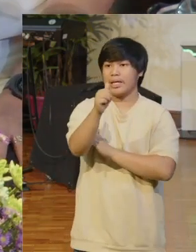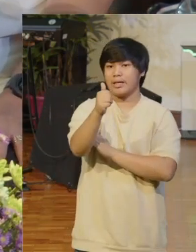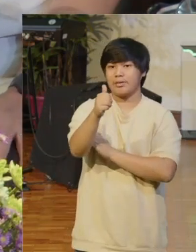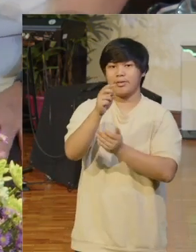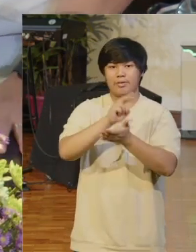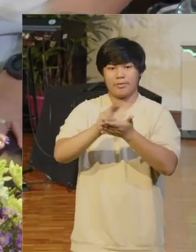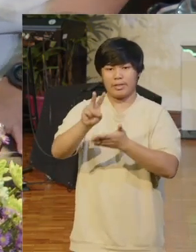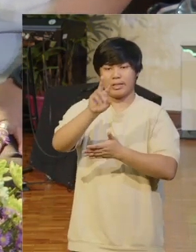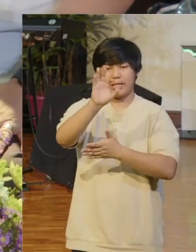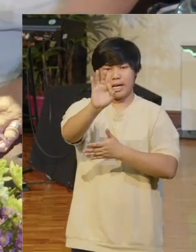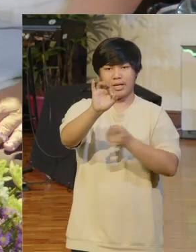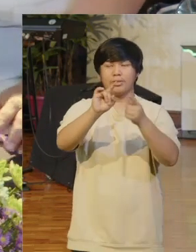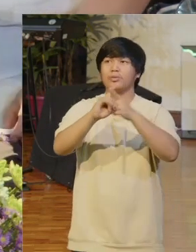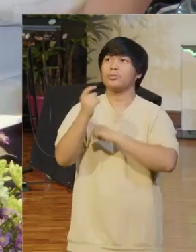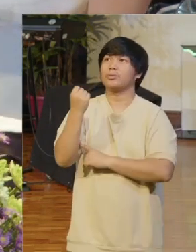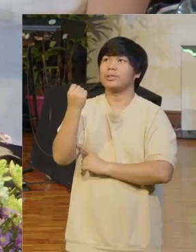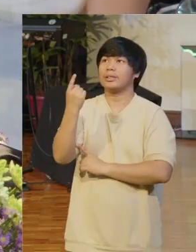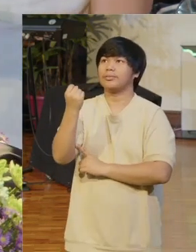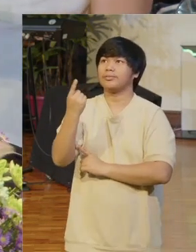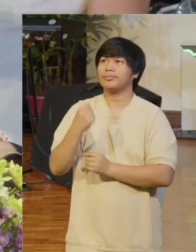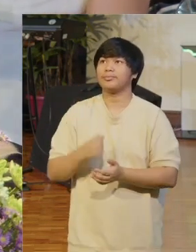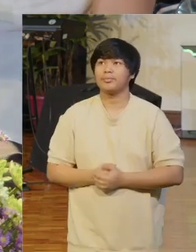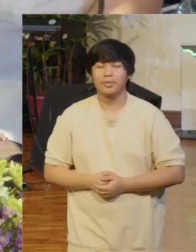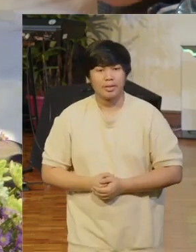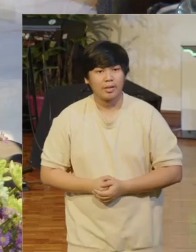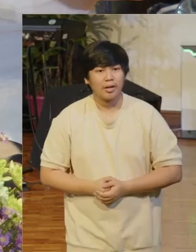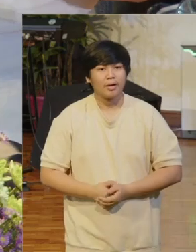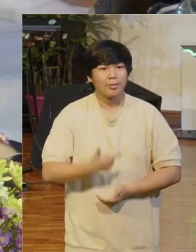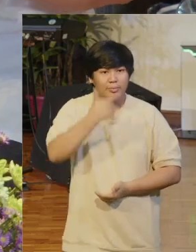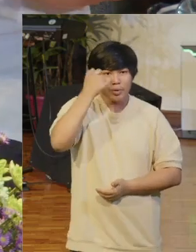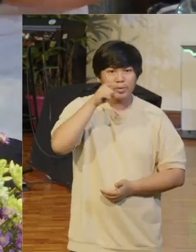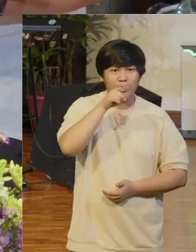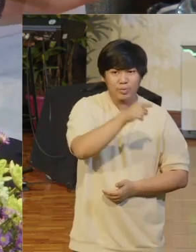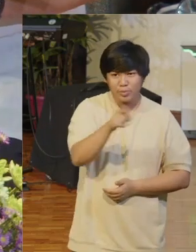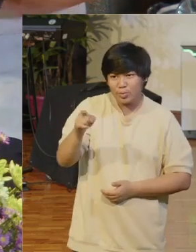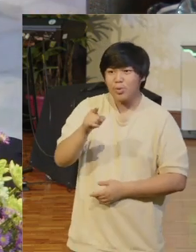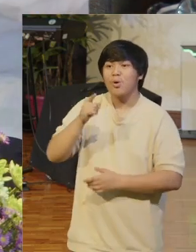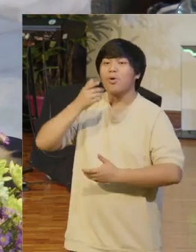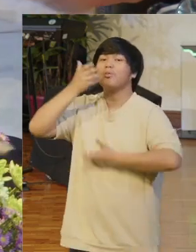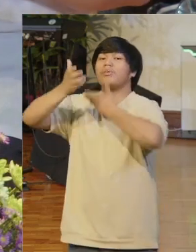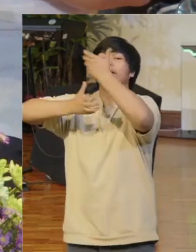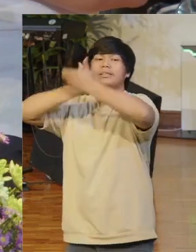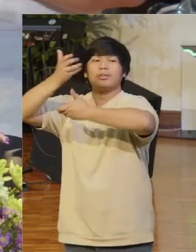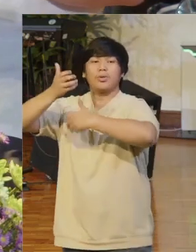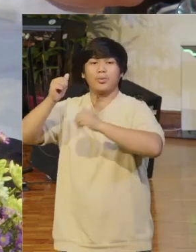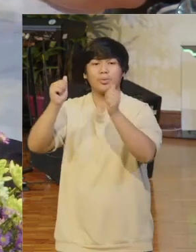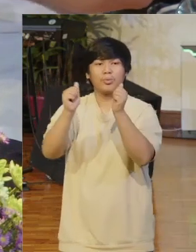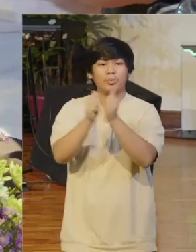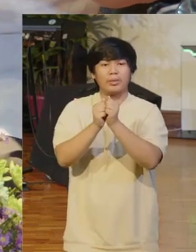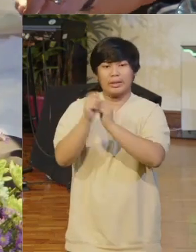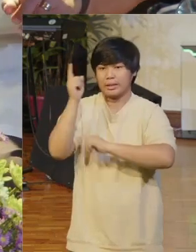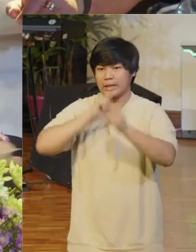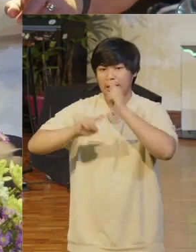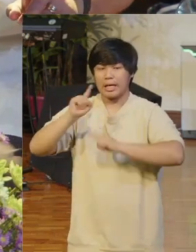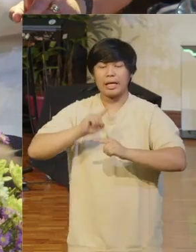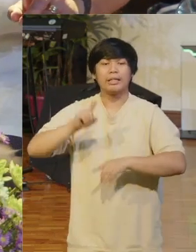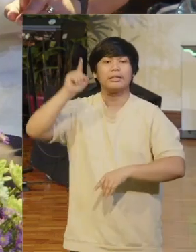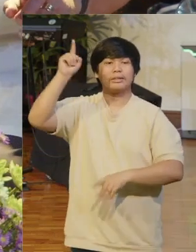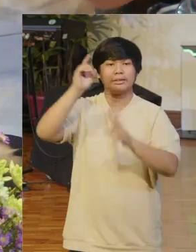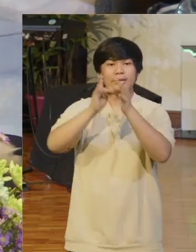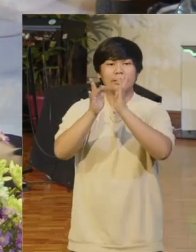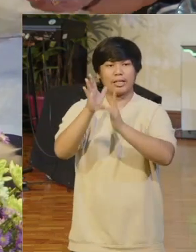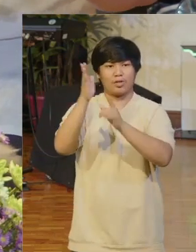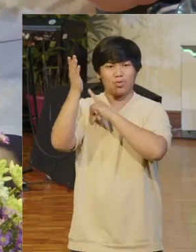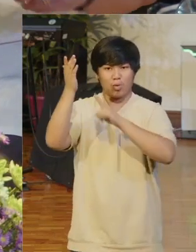verse 9-11, ang sabi doon, because if you confess with your mouth that Jesus is